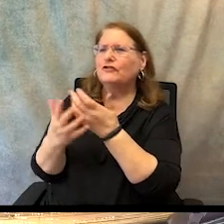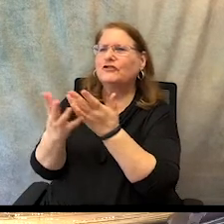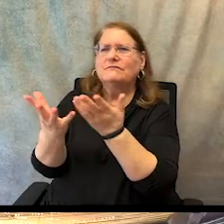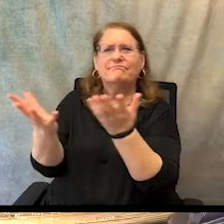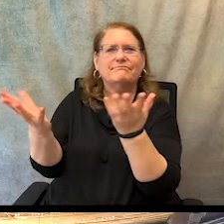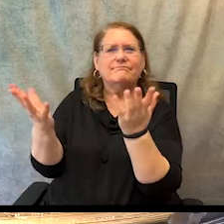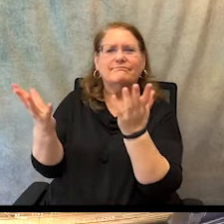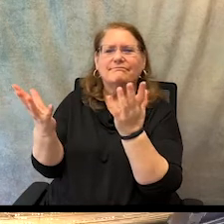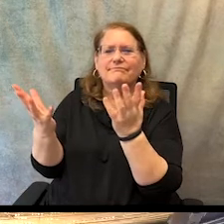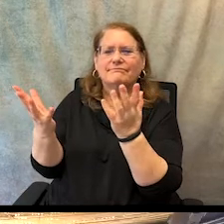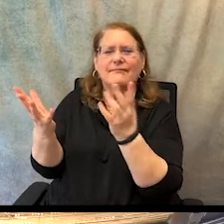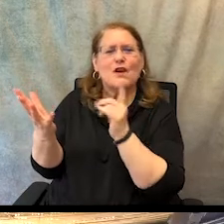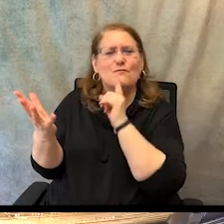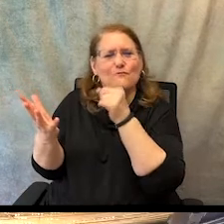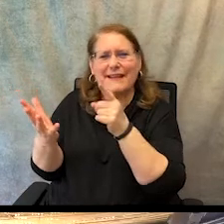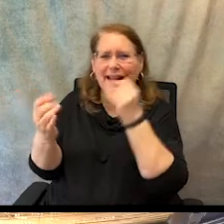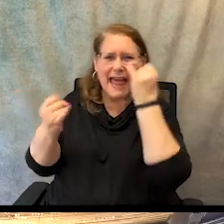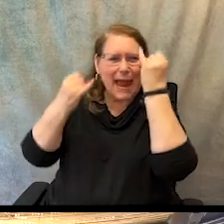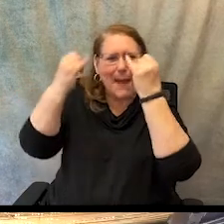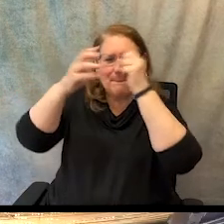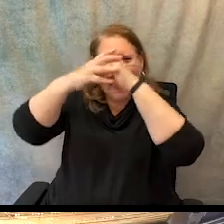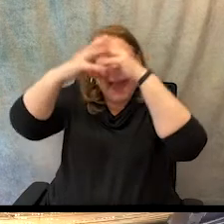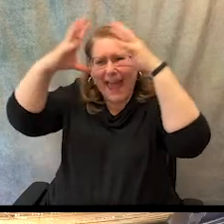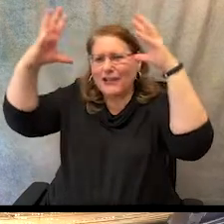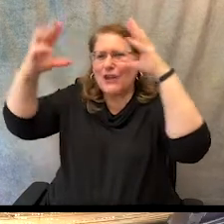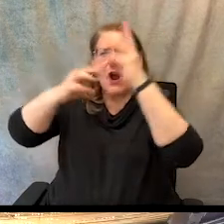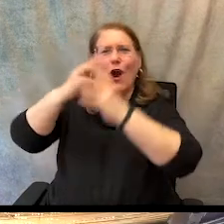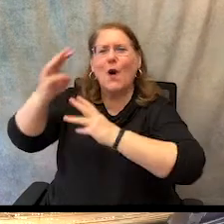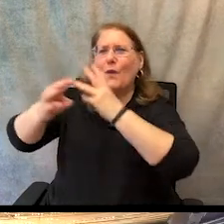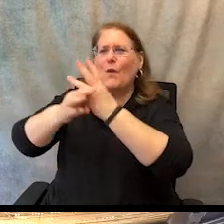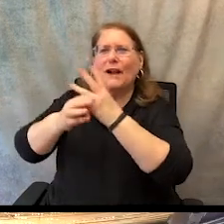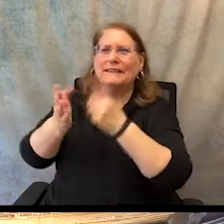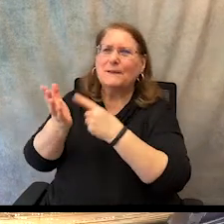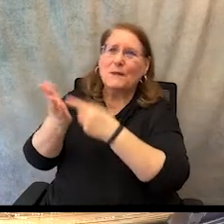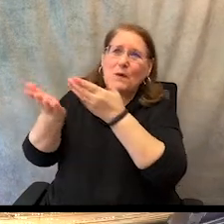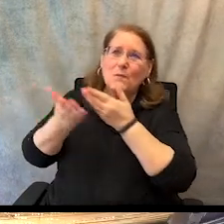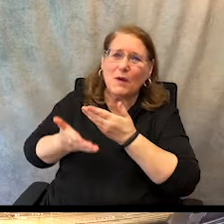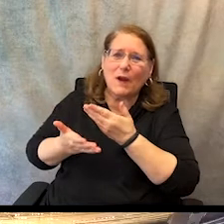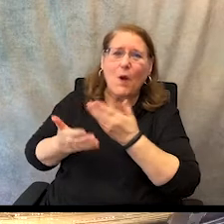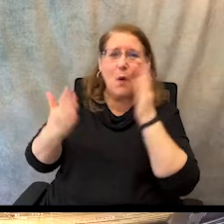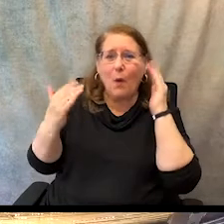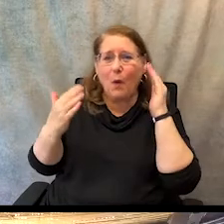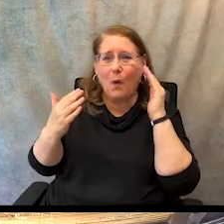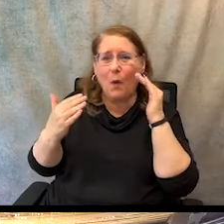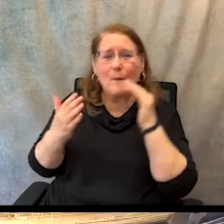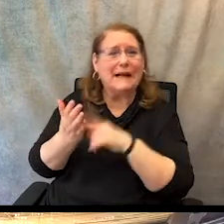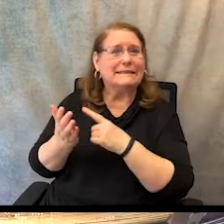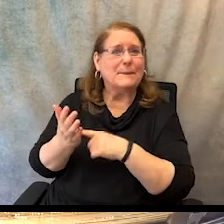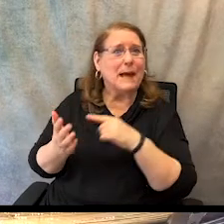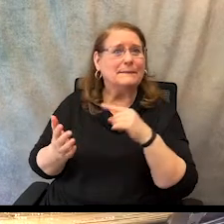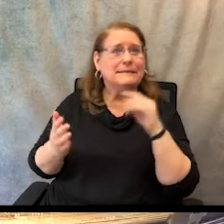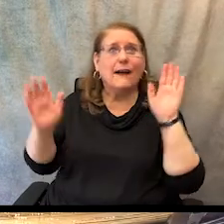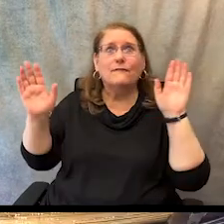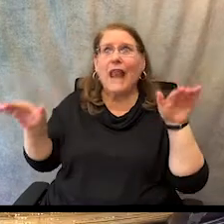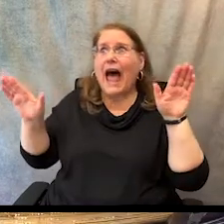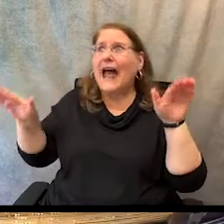this this real imagination world, you know, there, which was bringing sometime hopes and flying,